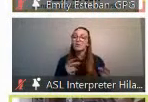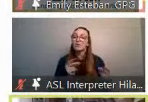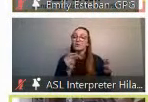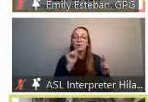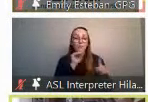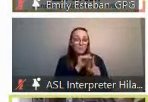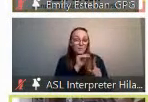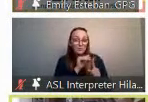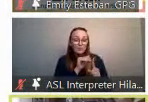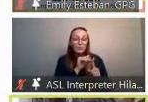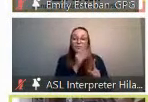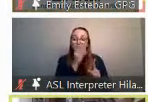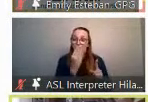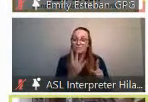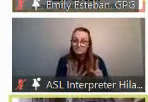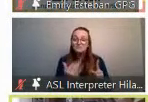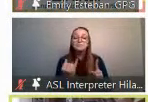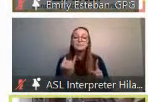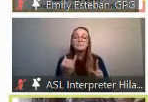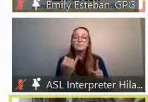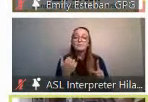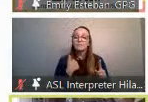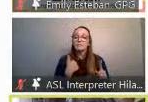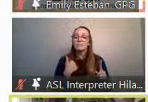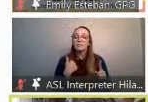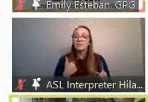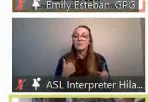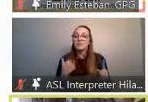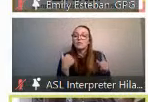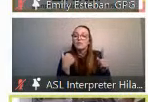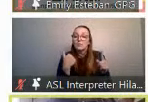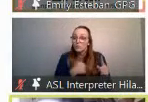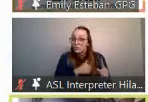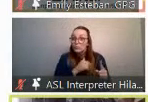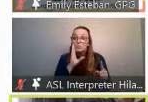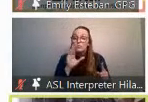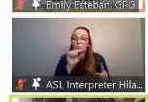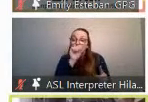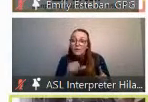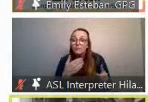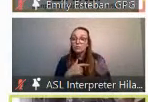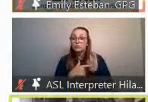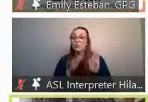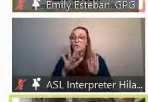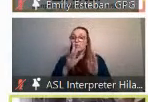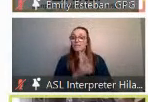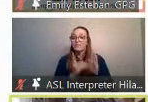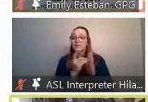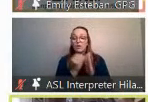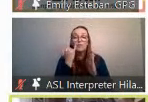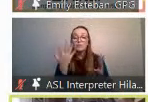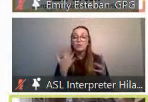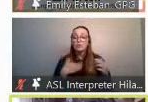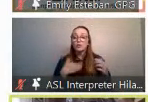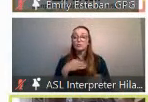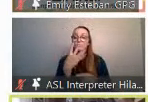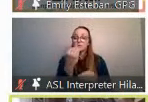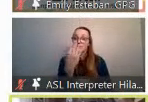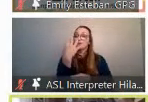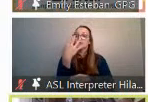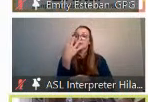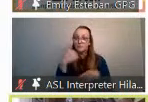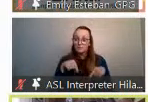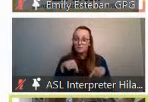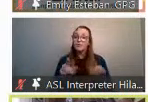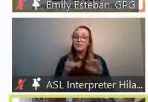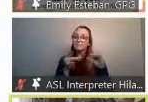reminder, if we would love to display your video as you're talking. And so if you want to come off video when you make your remarks, we would love to see you. And with